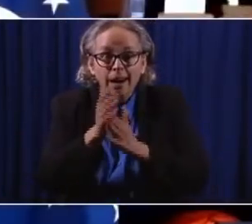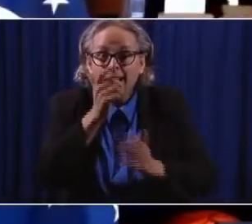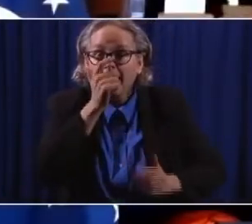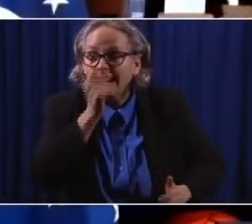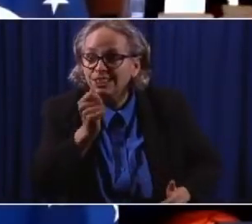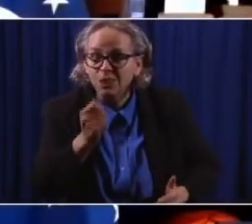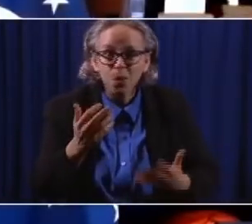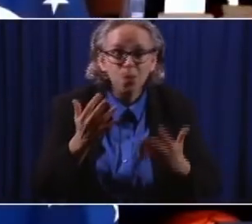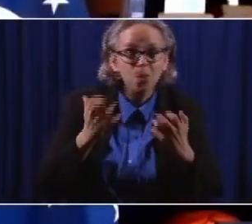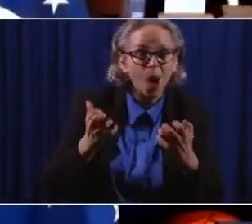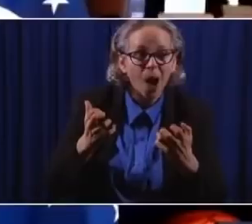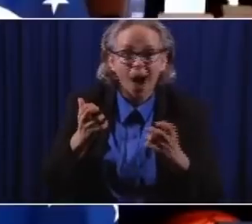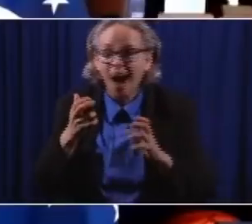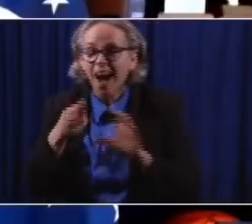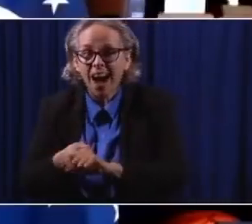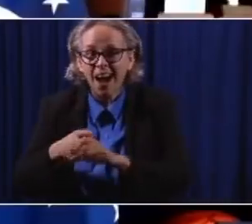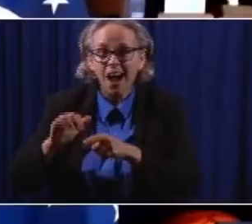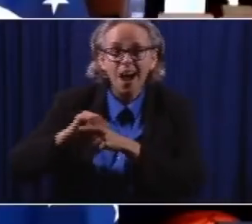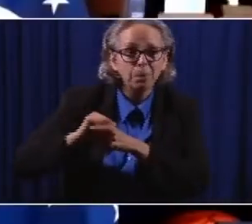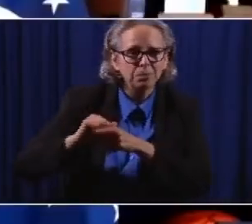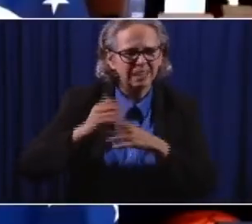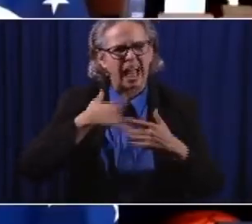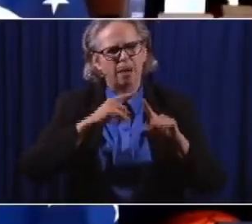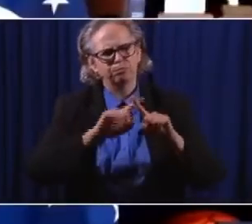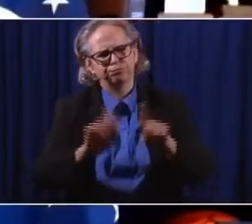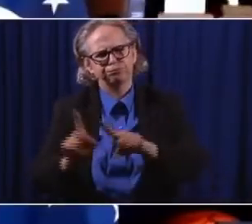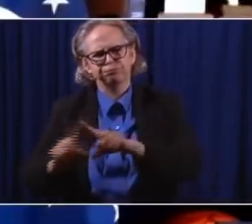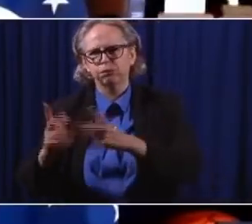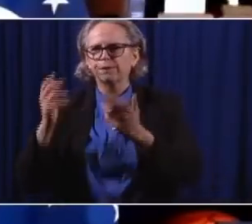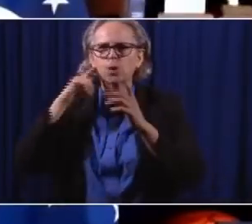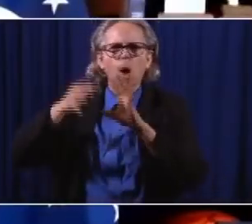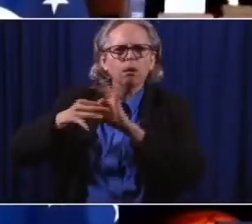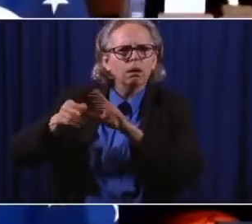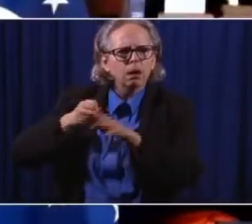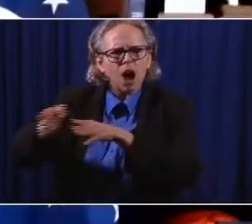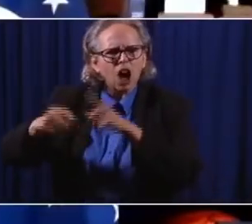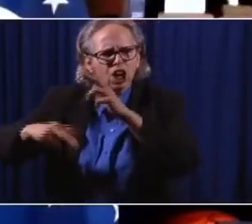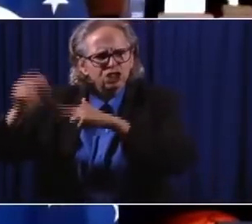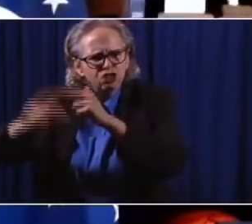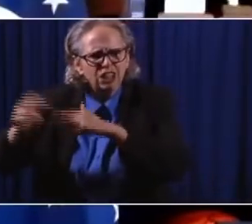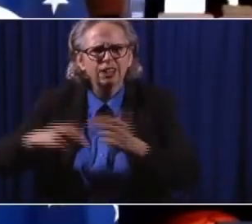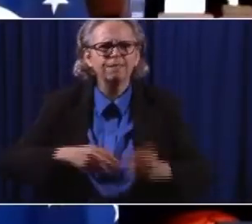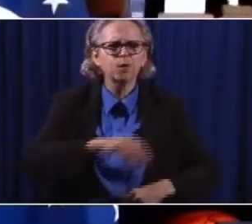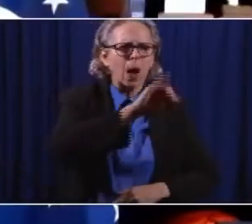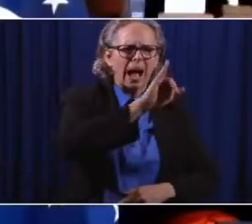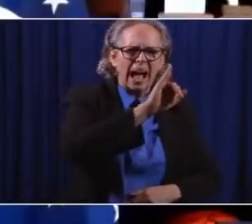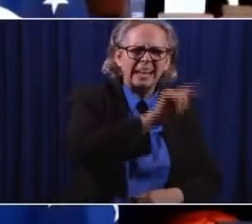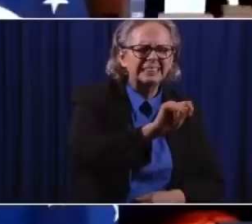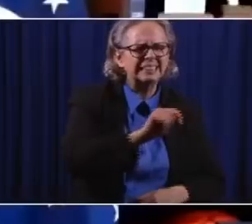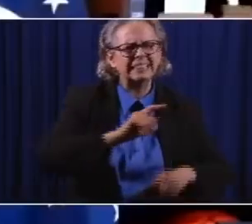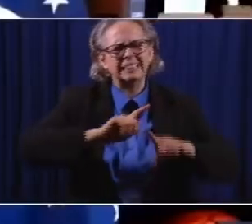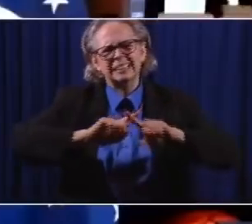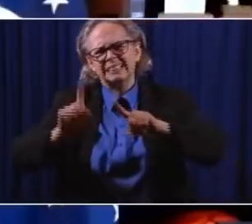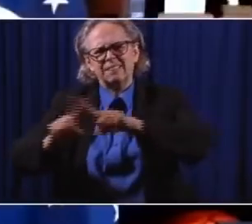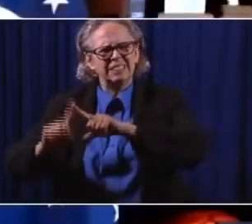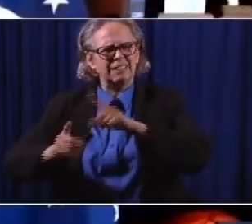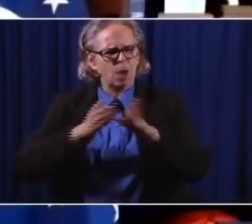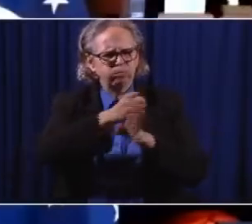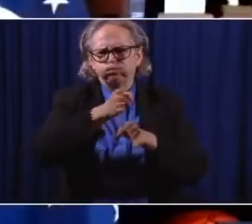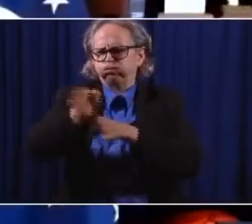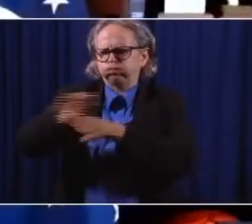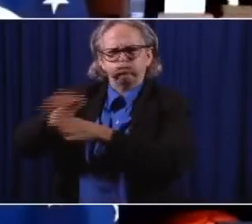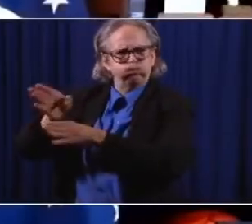are apprentices in construction, manufacturing, IT. They're all over the place, across the board in the economy. We encourage you to go